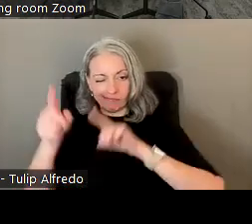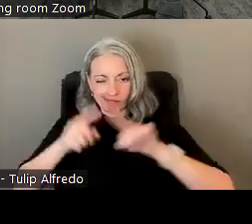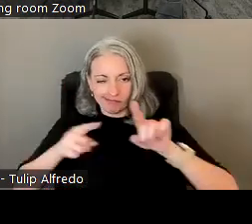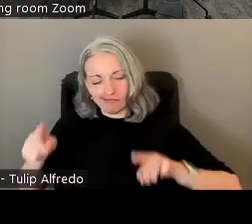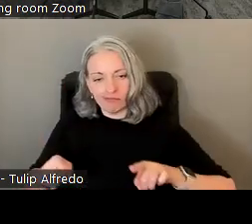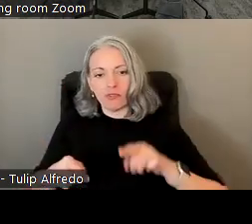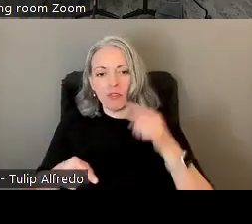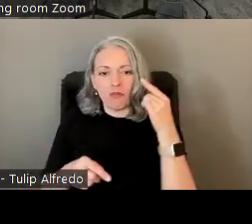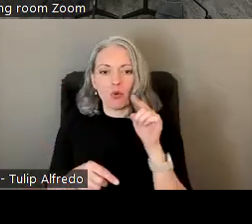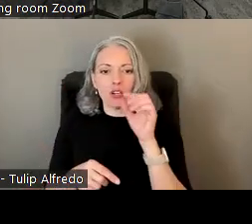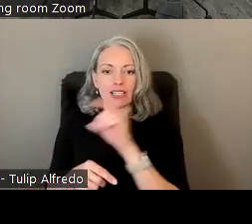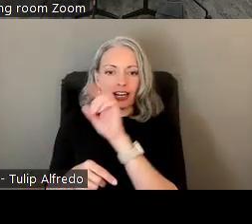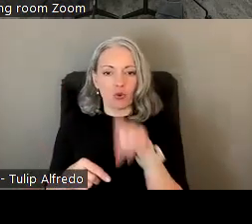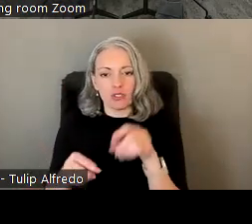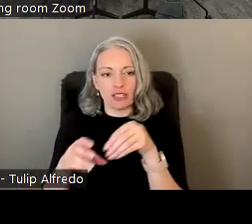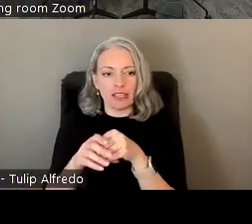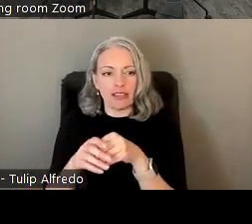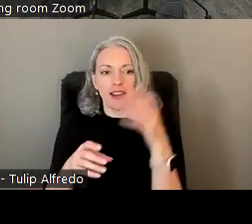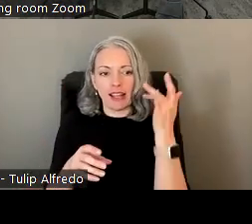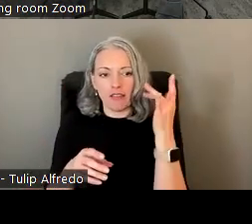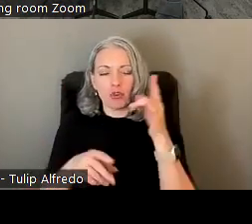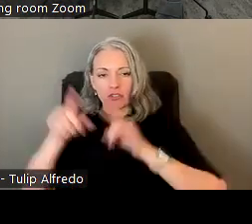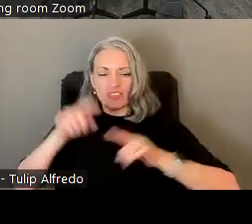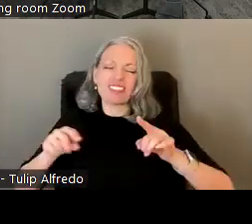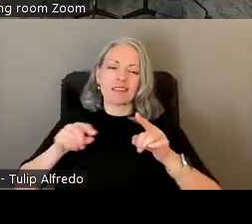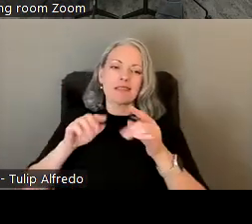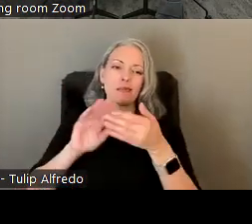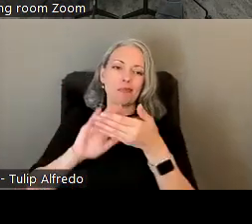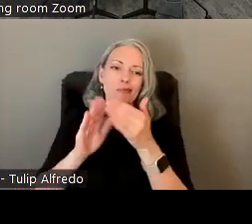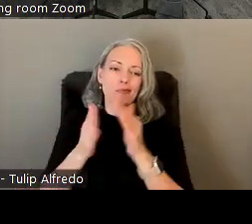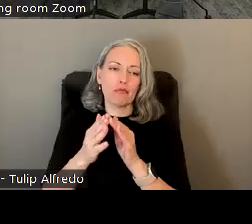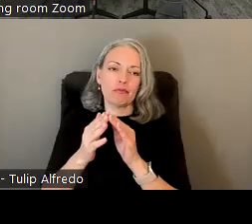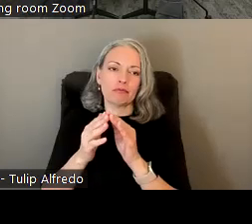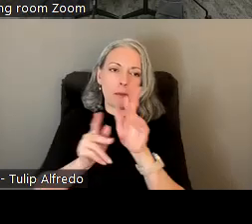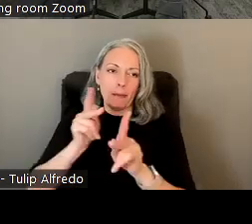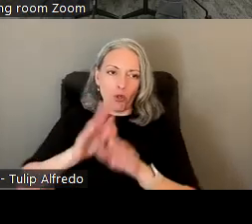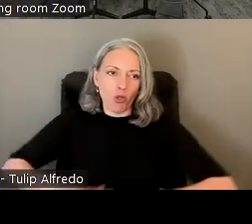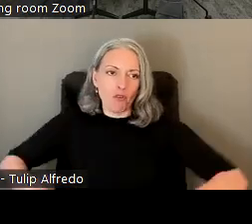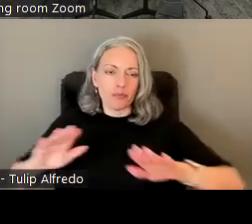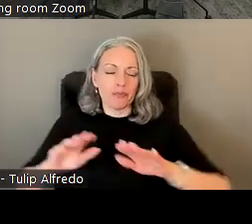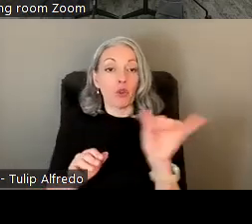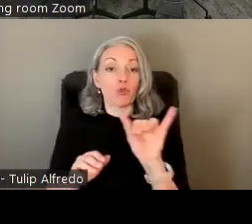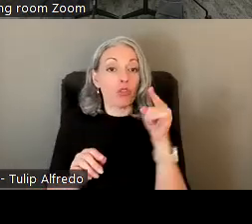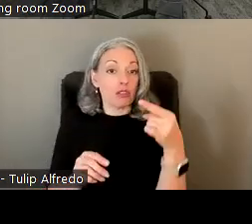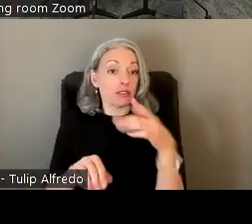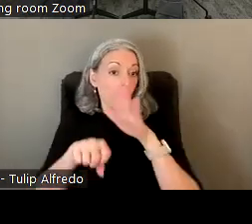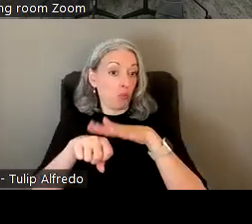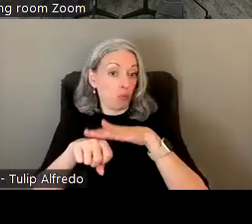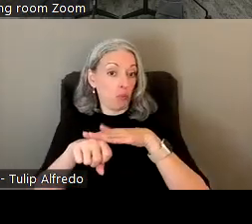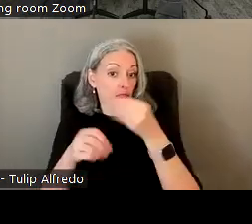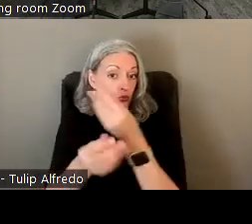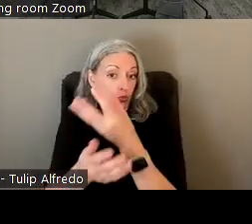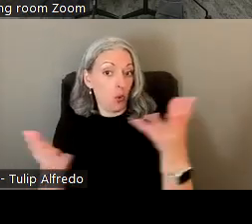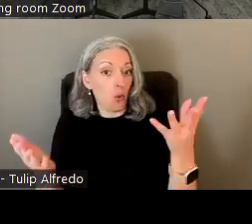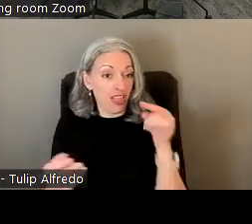population. Next slide, please. And then just an FYI that Assembly Member Soria is